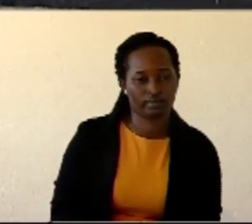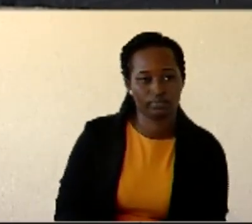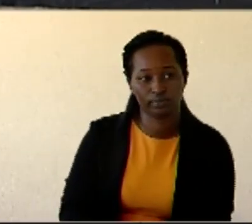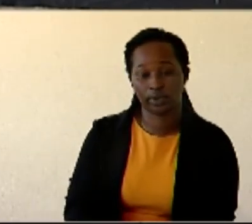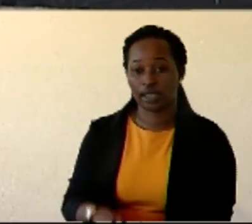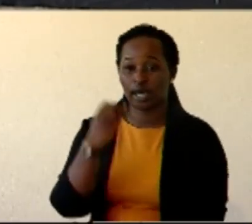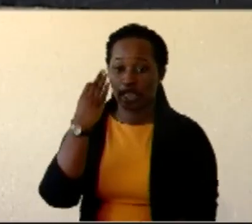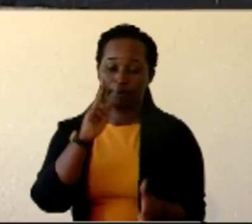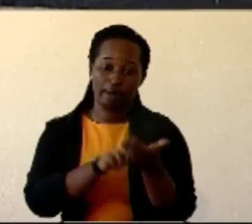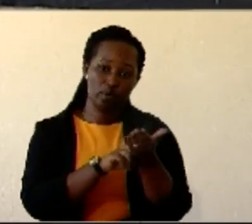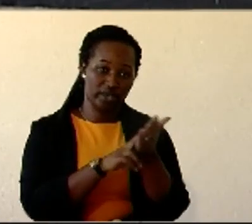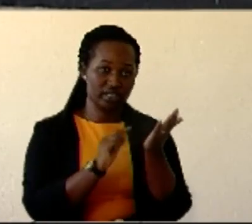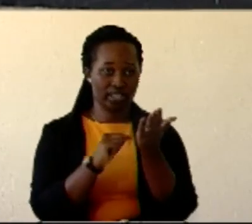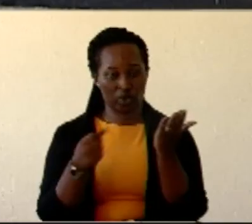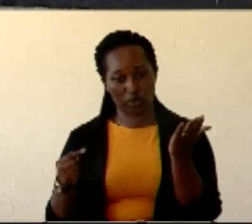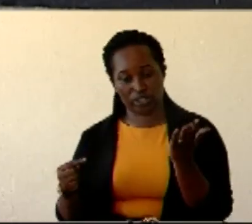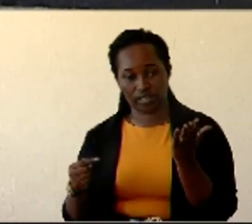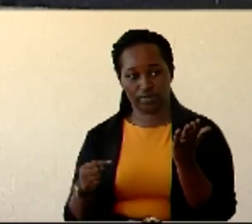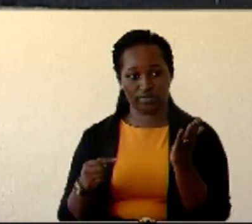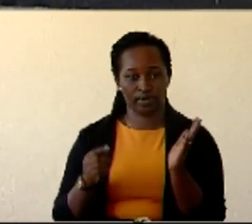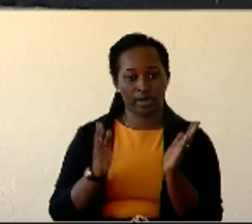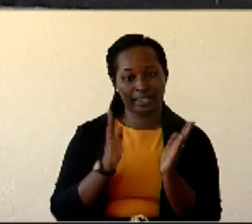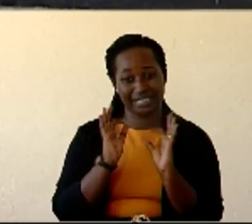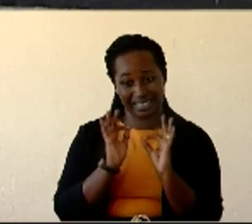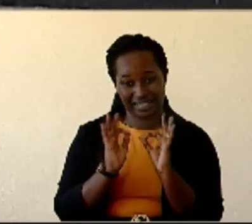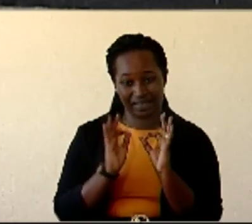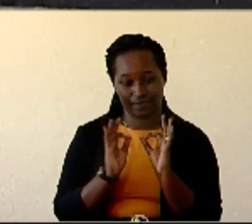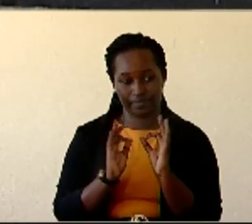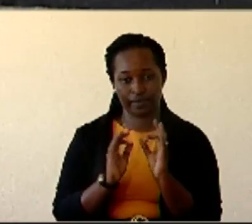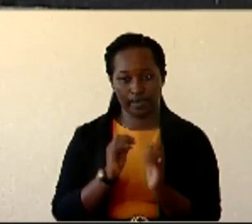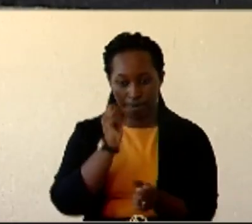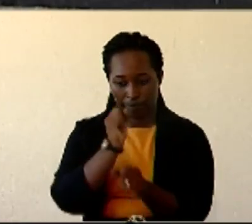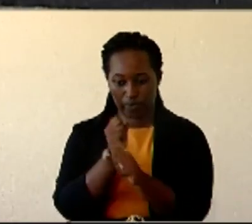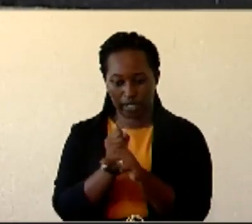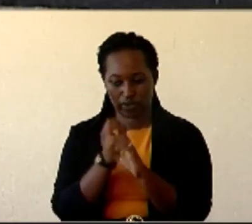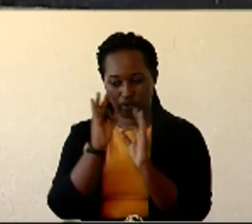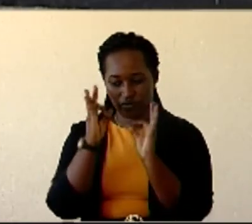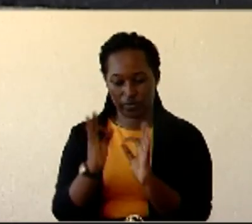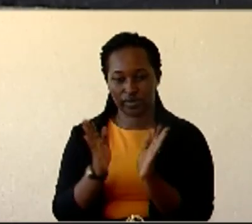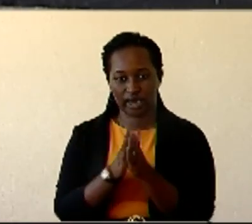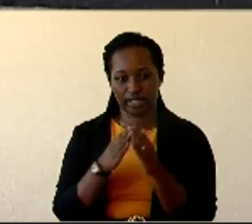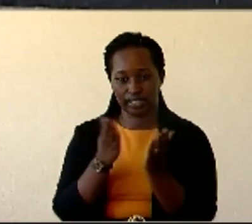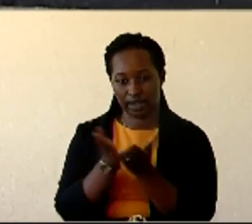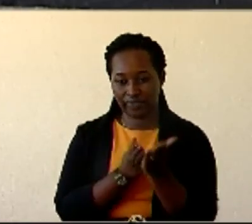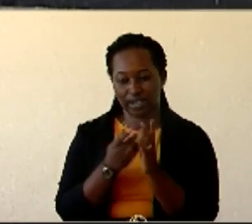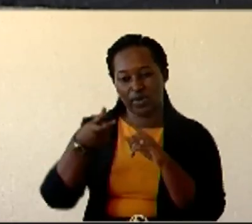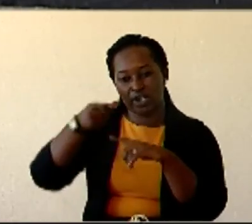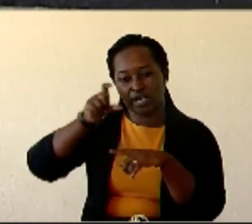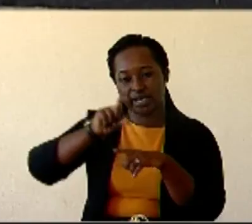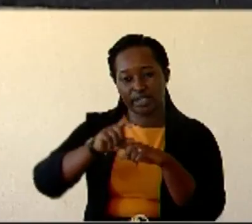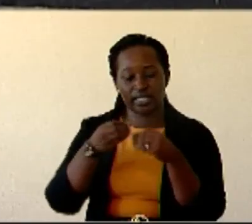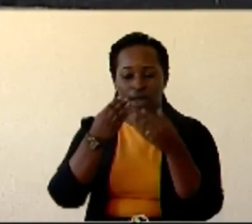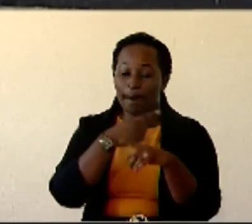If we use advanced and efficient technology in production of goods and services, it will increase the supply. So, but when